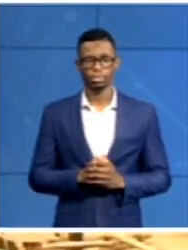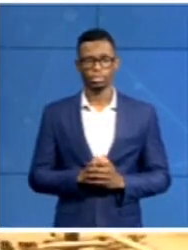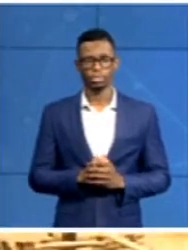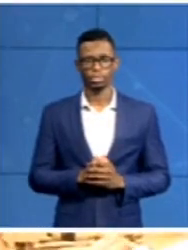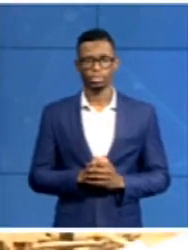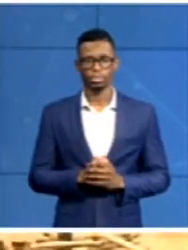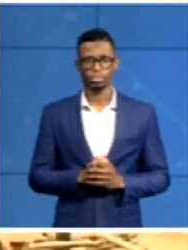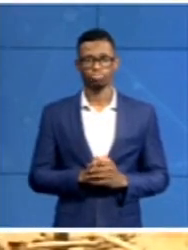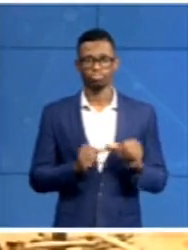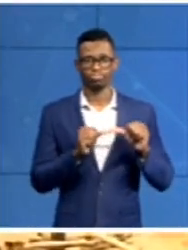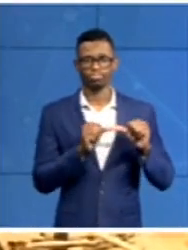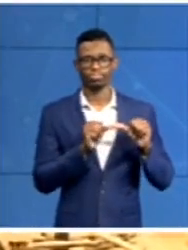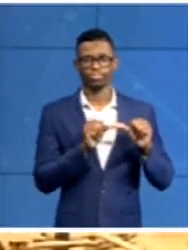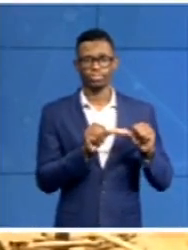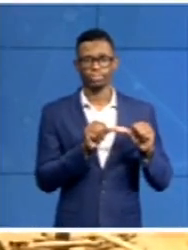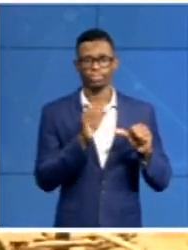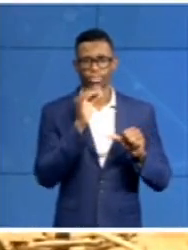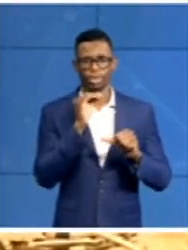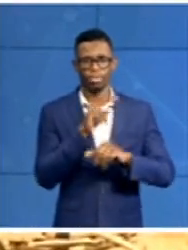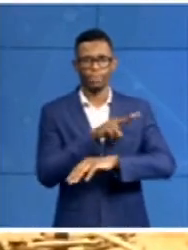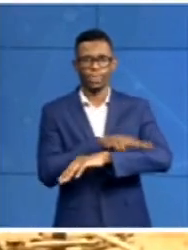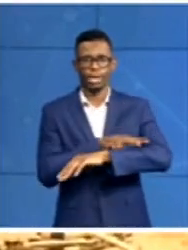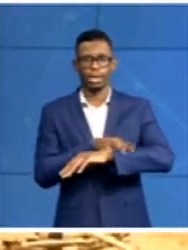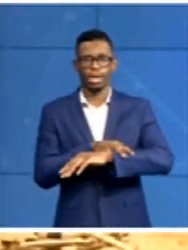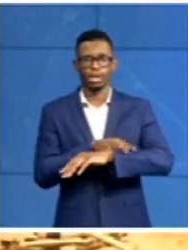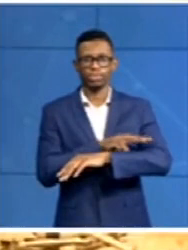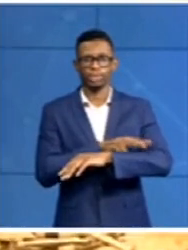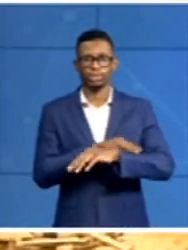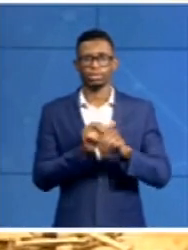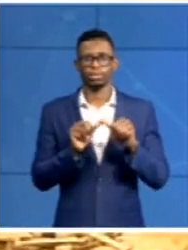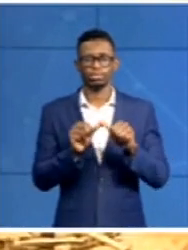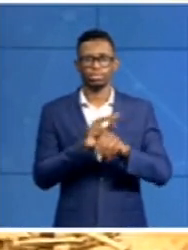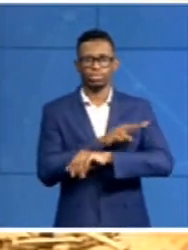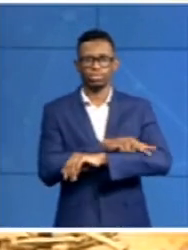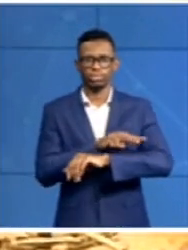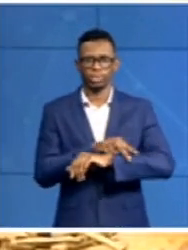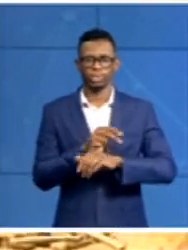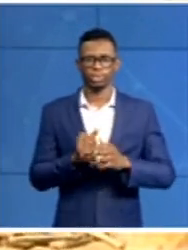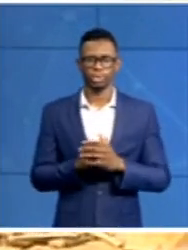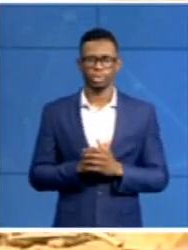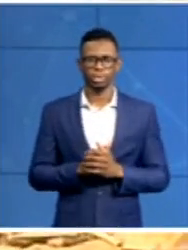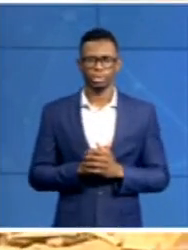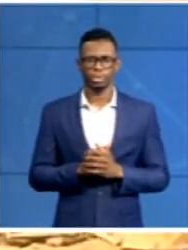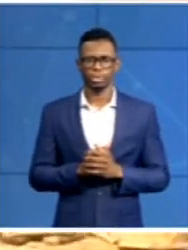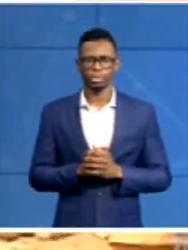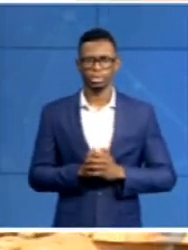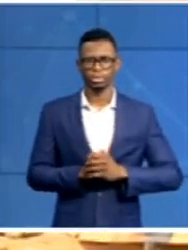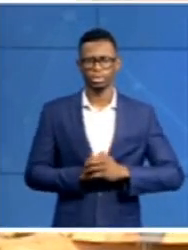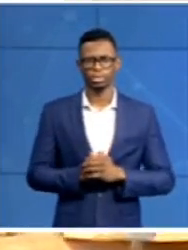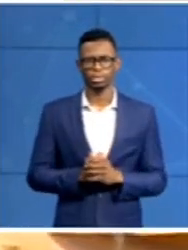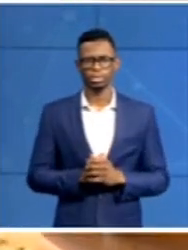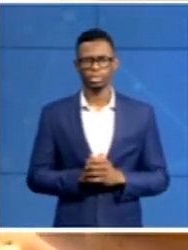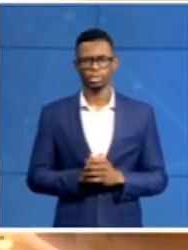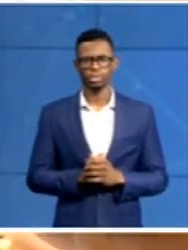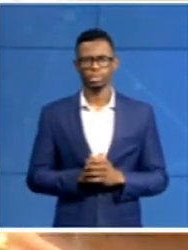namunango namulindi wawo ndori namwana ngasikakwanowela ngangomuni ndori una fethu nerenda neratambira wone